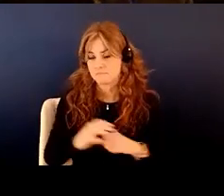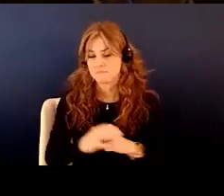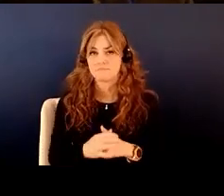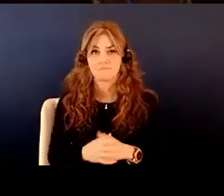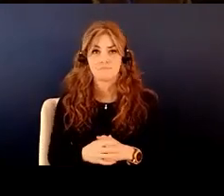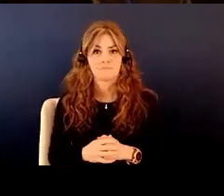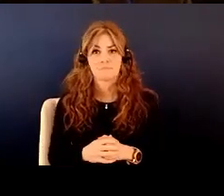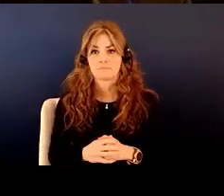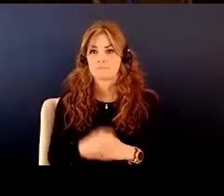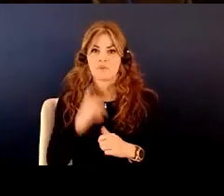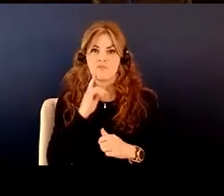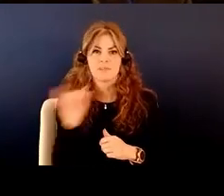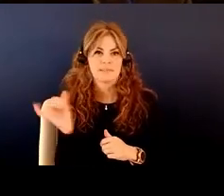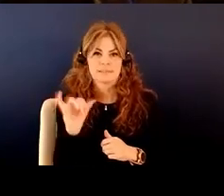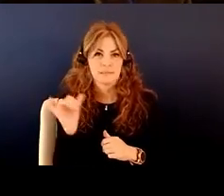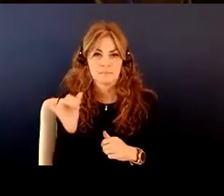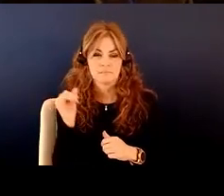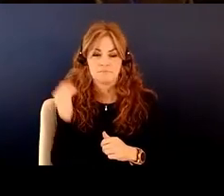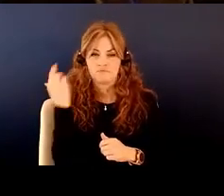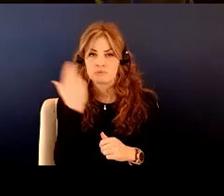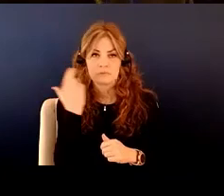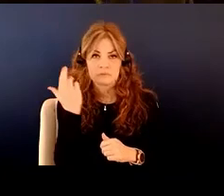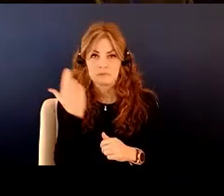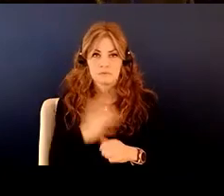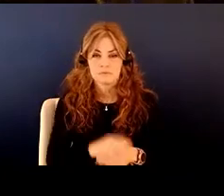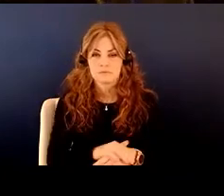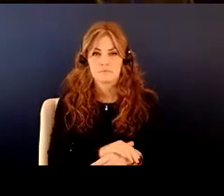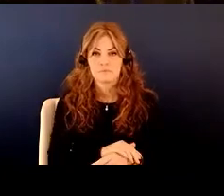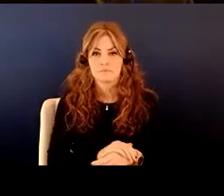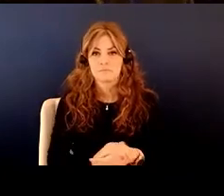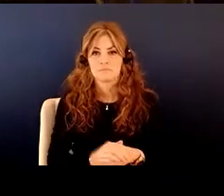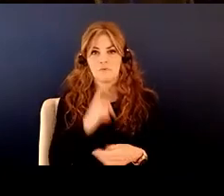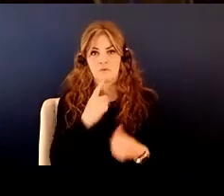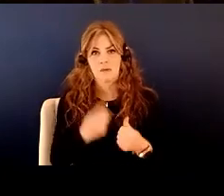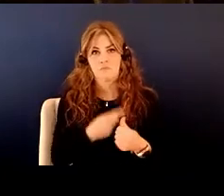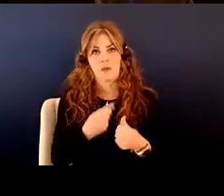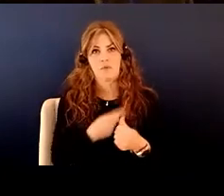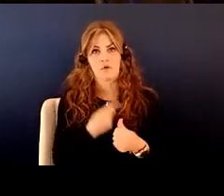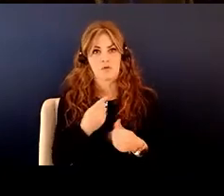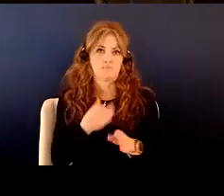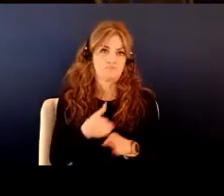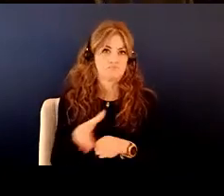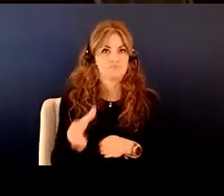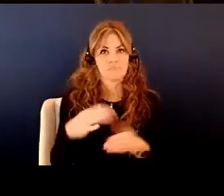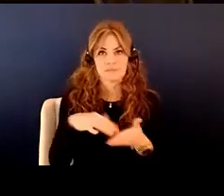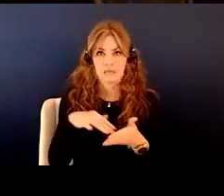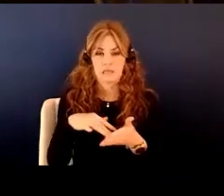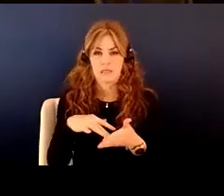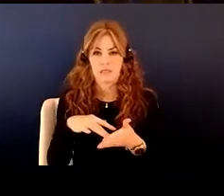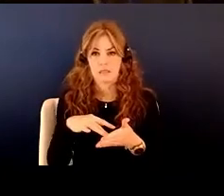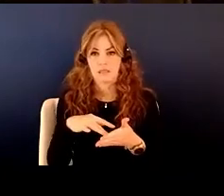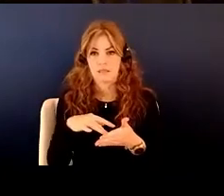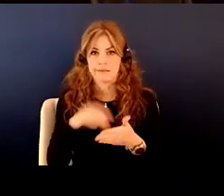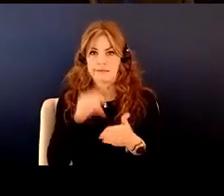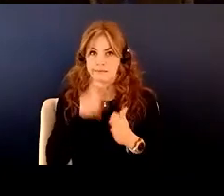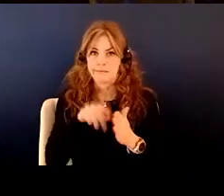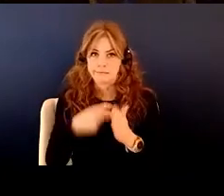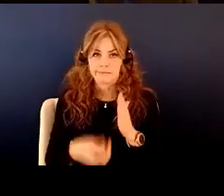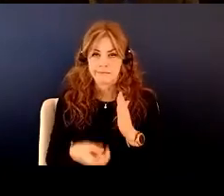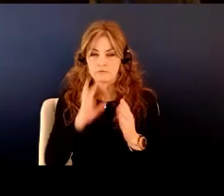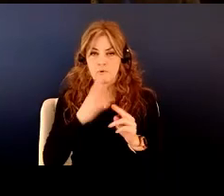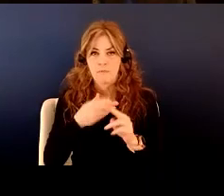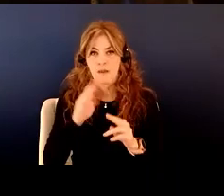for all the same reasons that we would in a primary study. So we aren't going to get into meta-regression